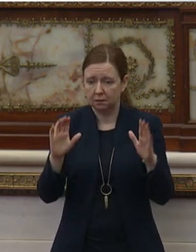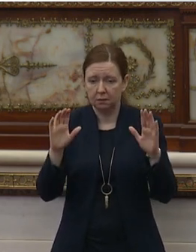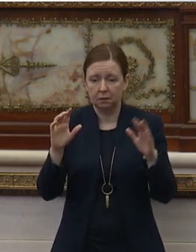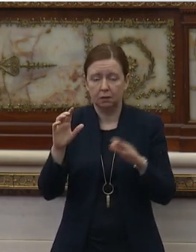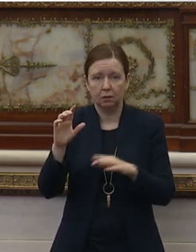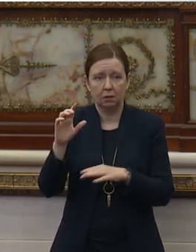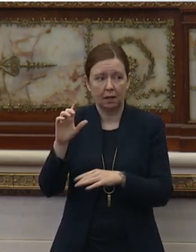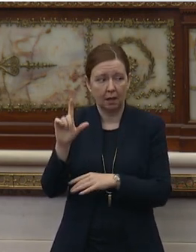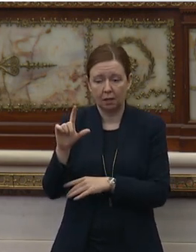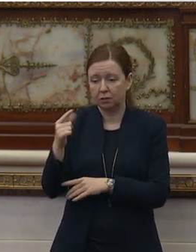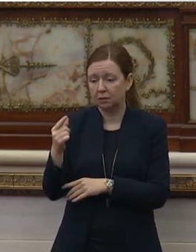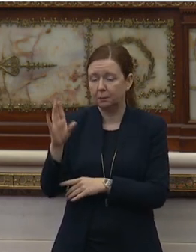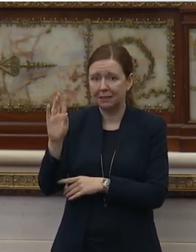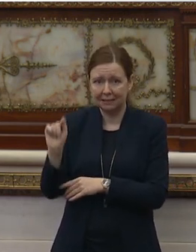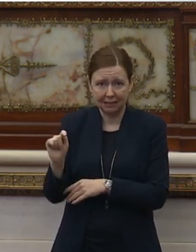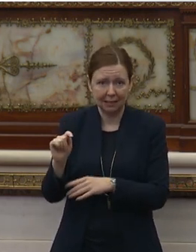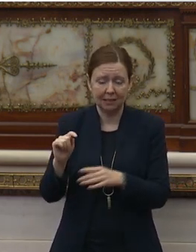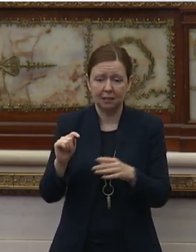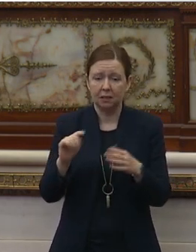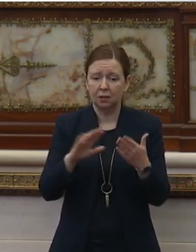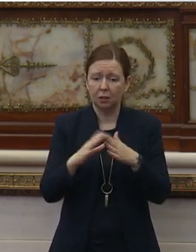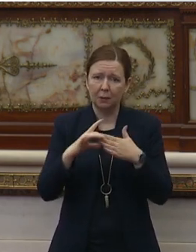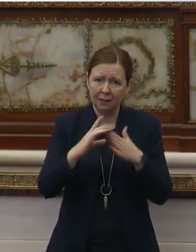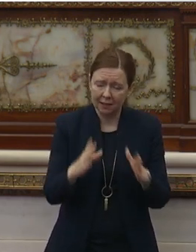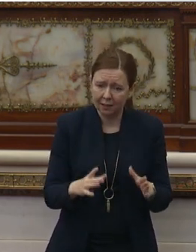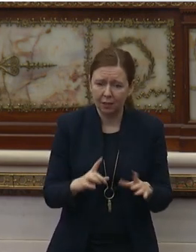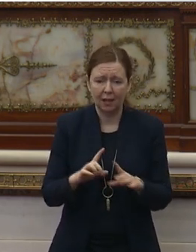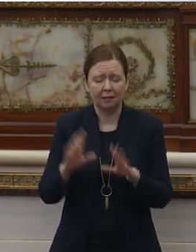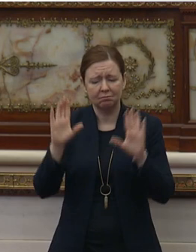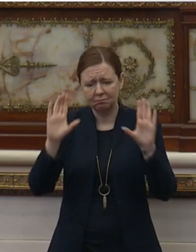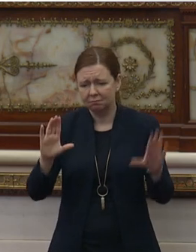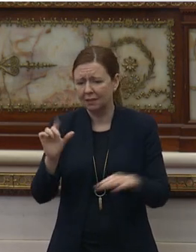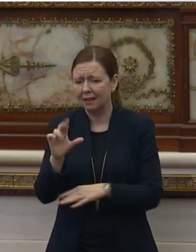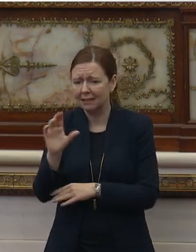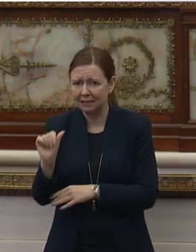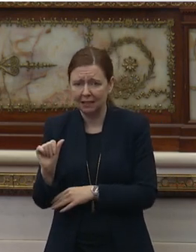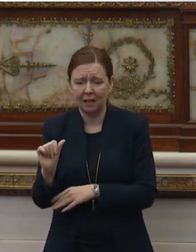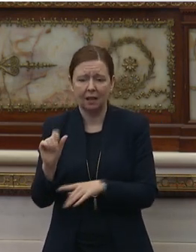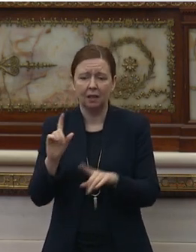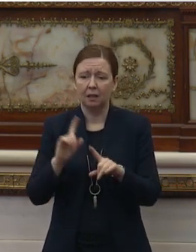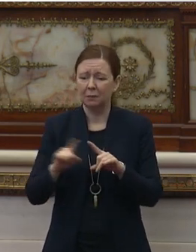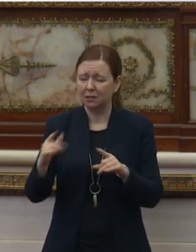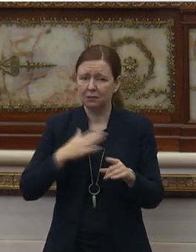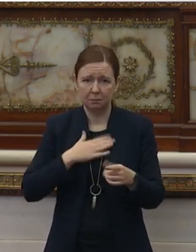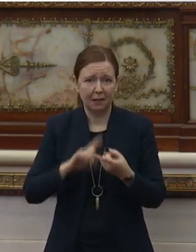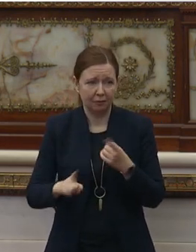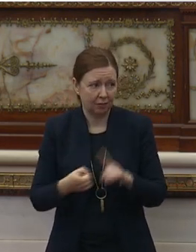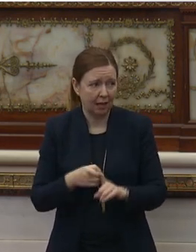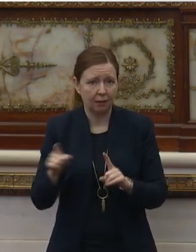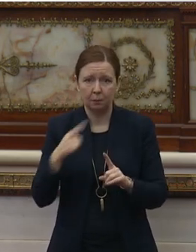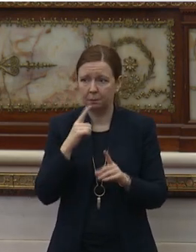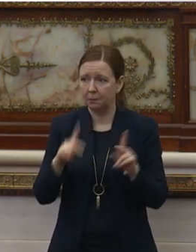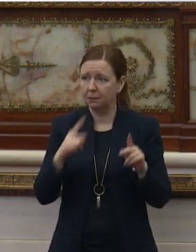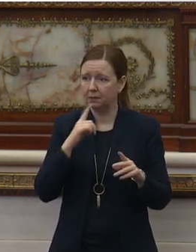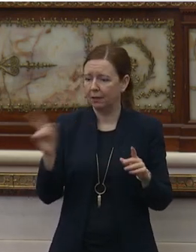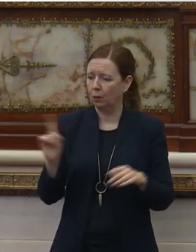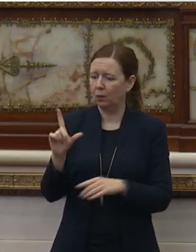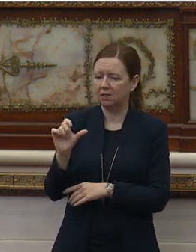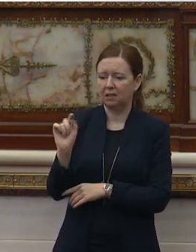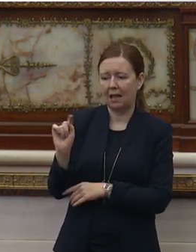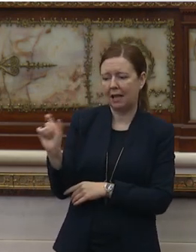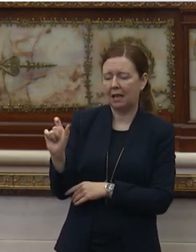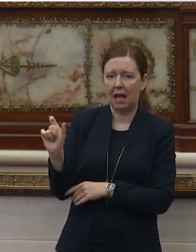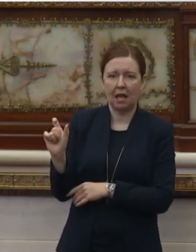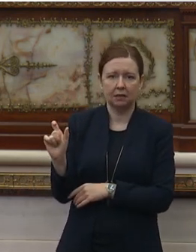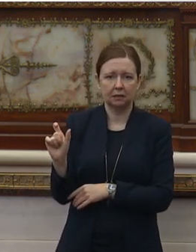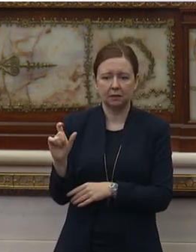a fabulous Latina. She was my personal friend. And so when people call me out about where is the Latin ex-councilwoman